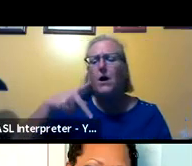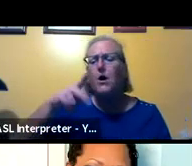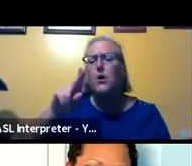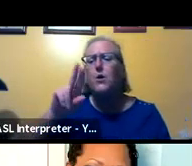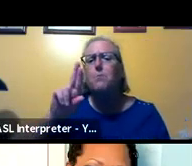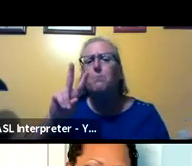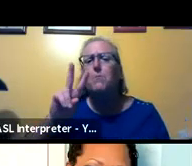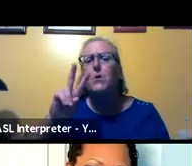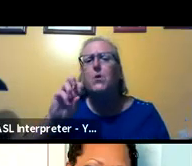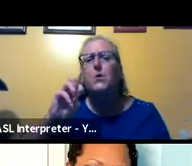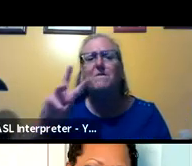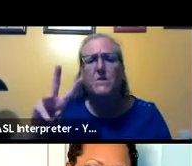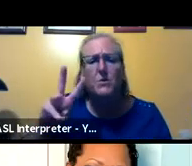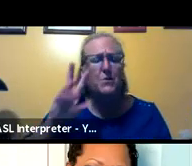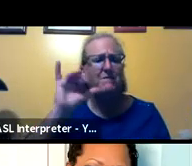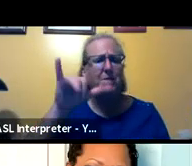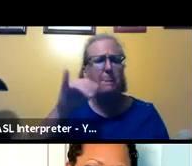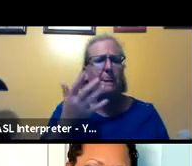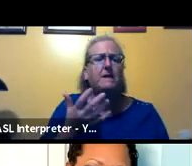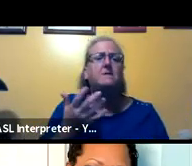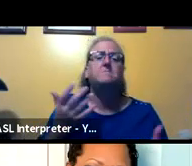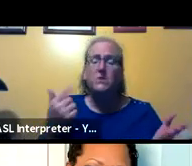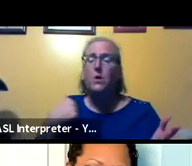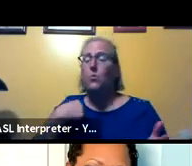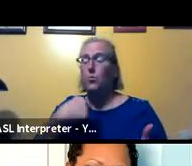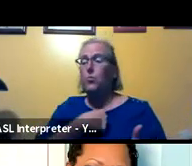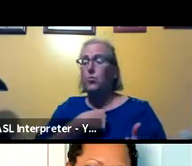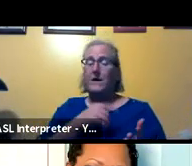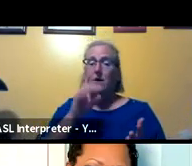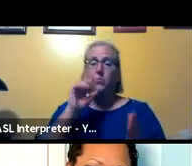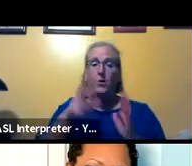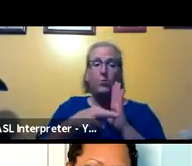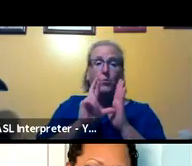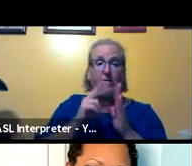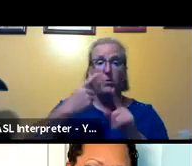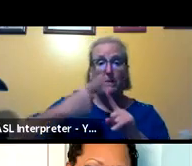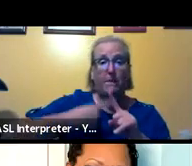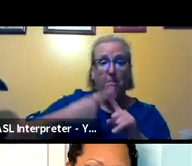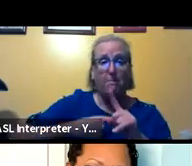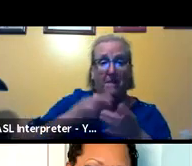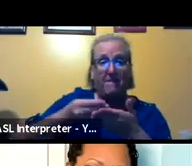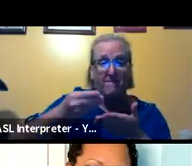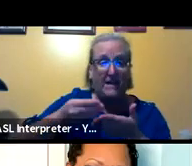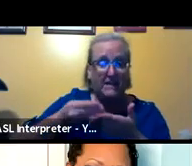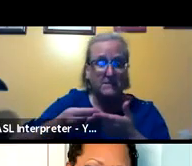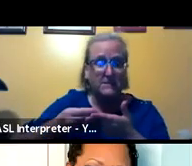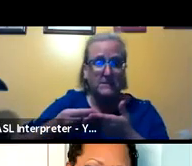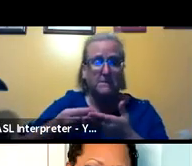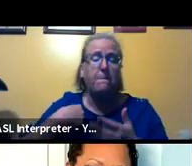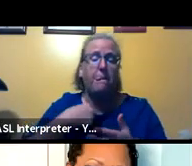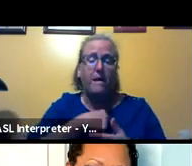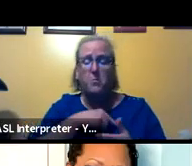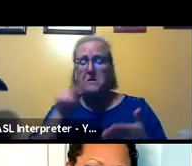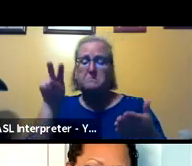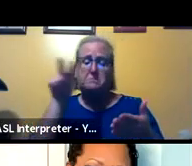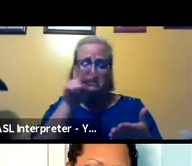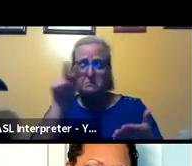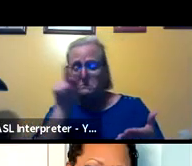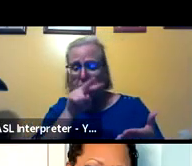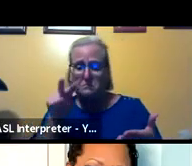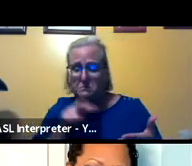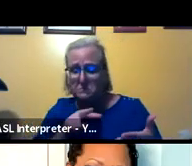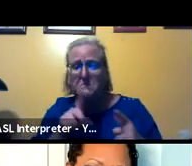So we review the monthly finances. We look them over,